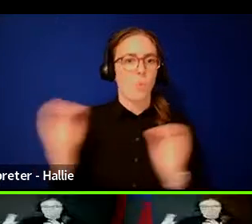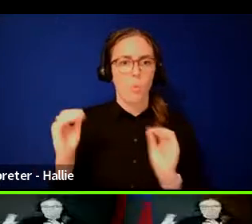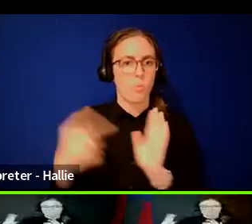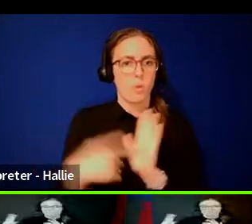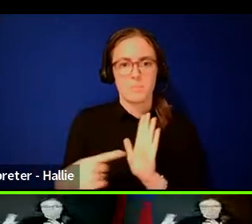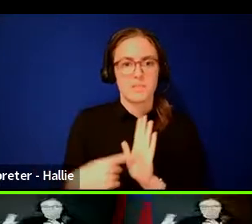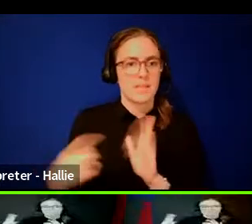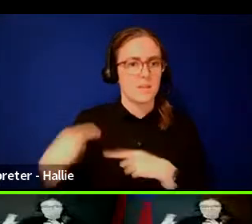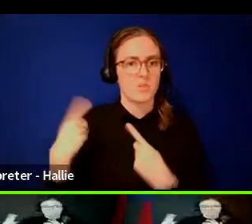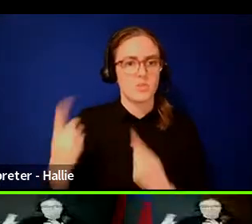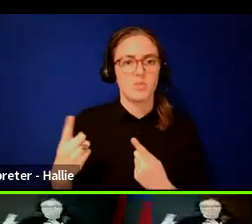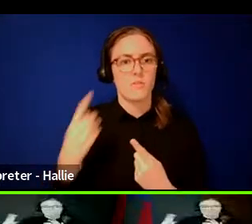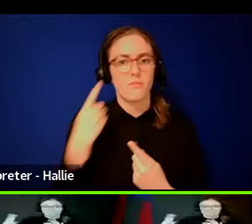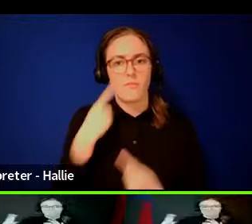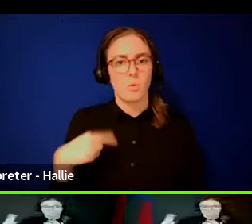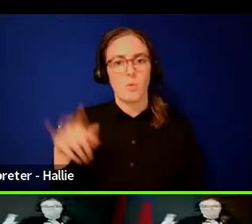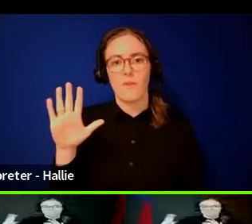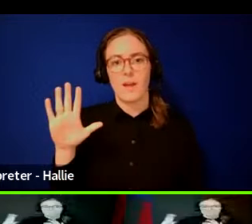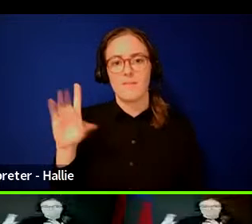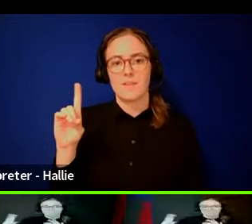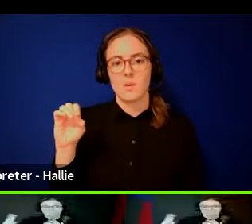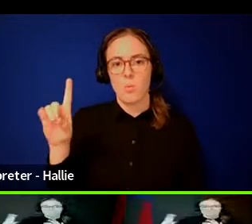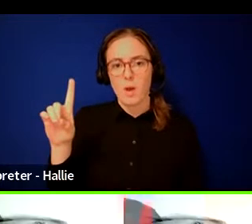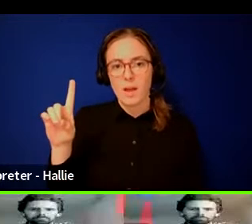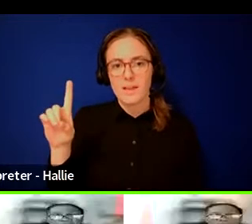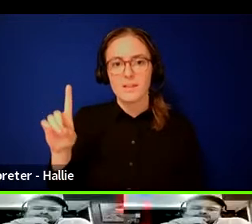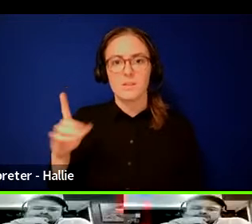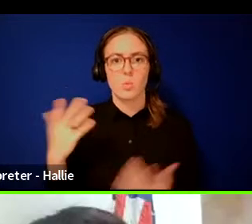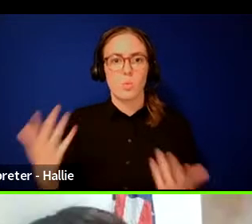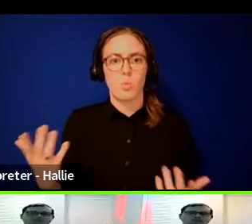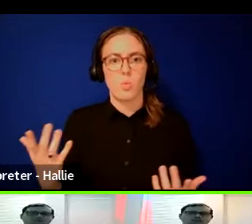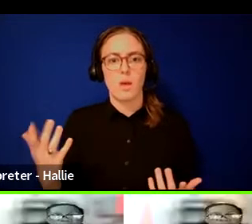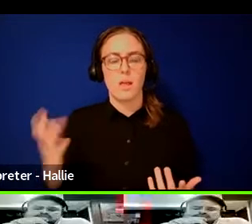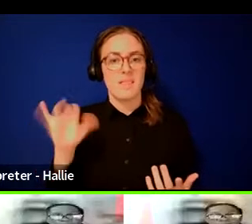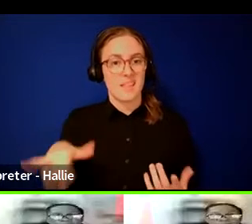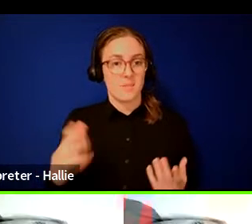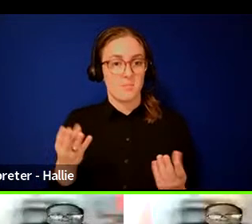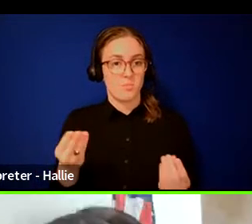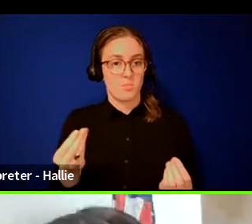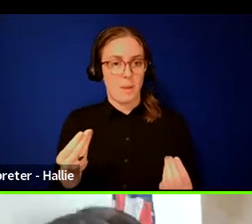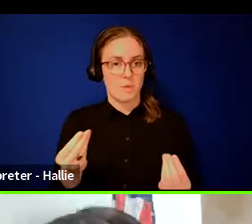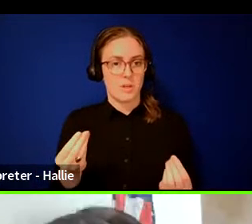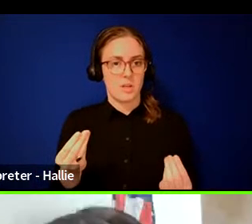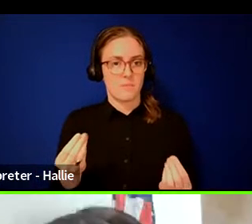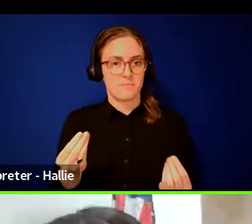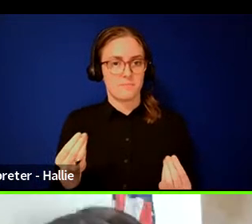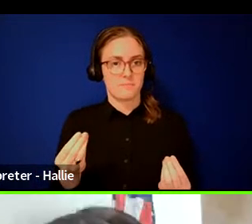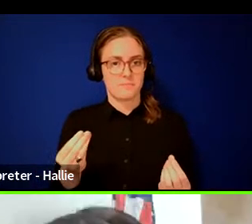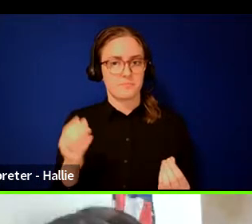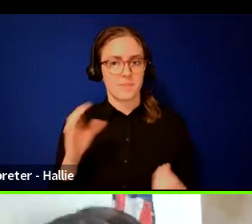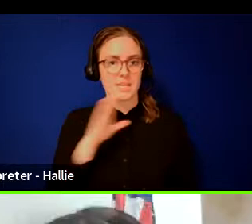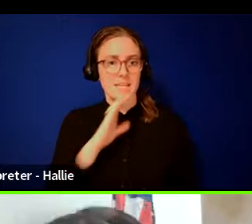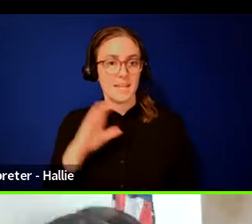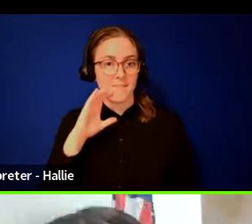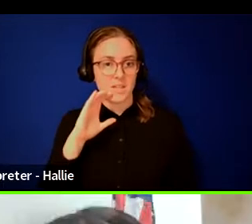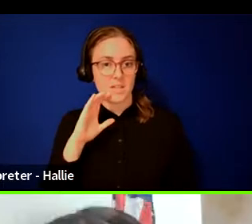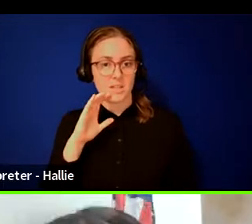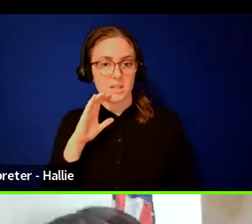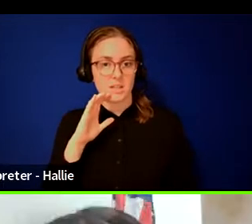representation for 5D01. So the property, the cafe at,